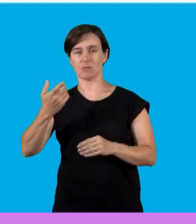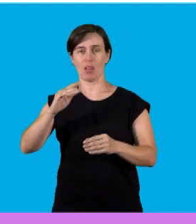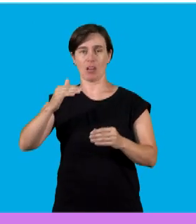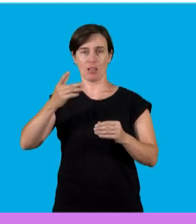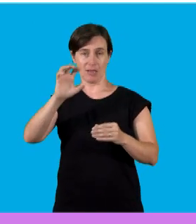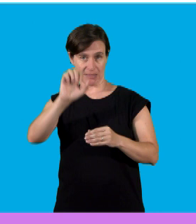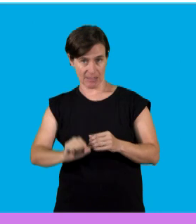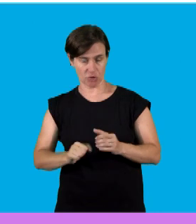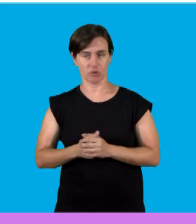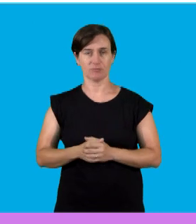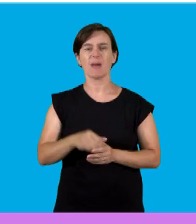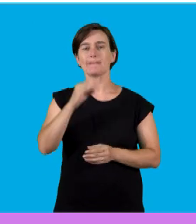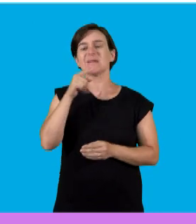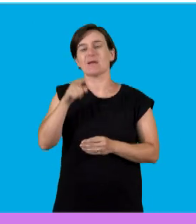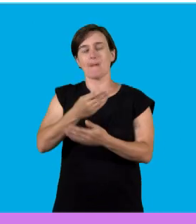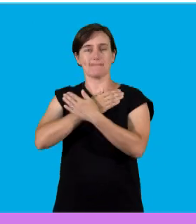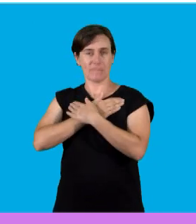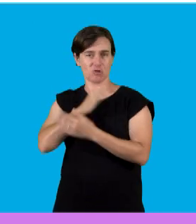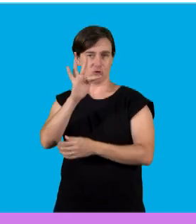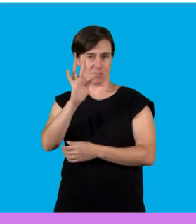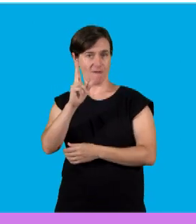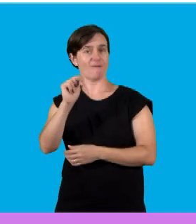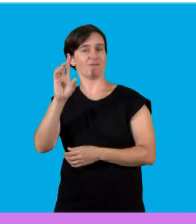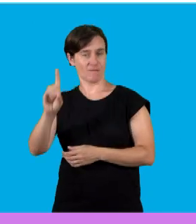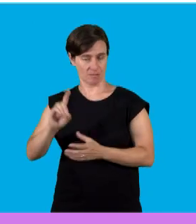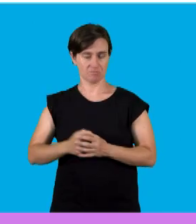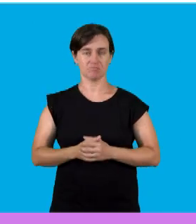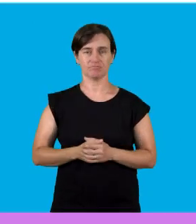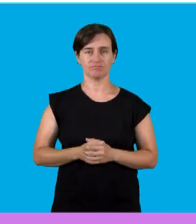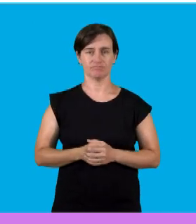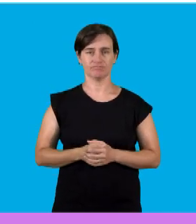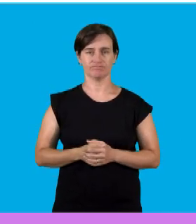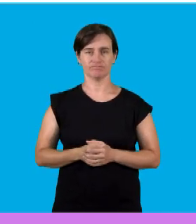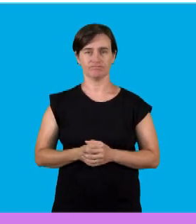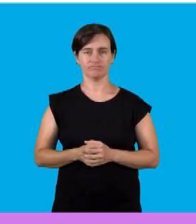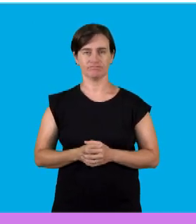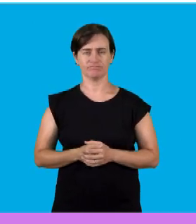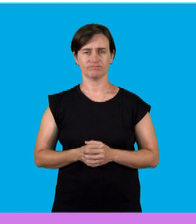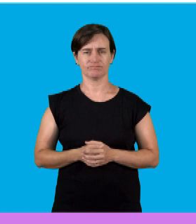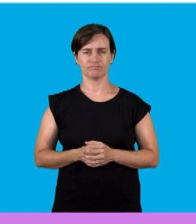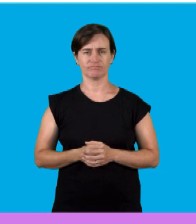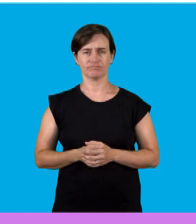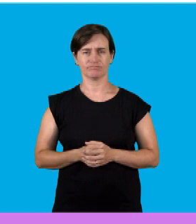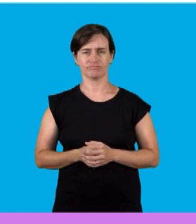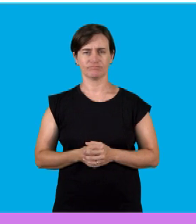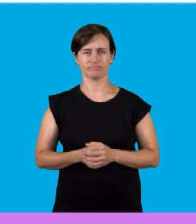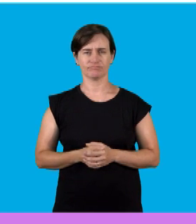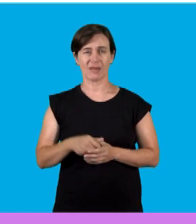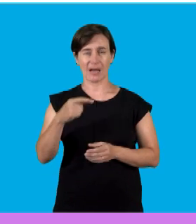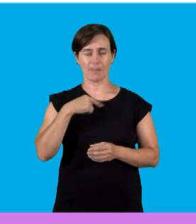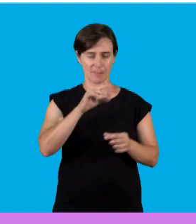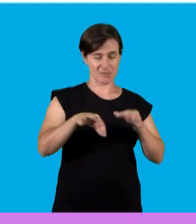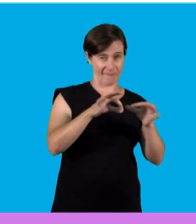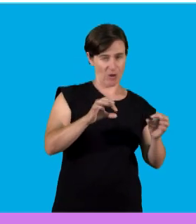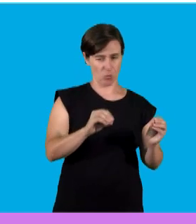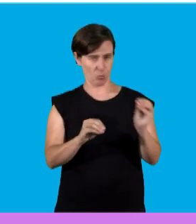again? That is our pension fund. All right, so let's quickly go back and see what is, and now I'm going to substitute